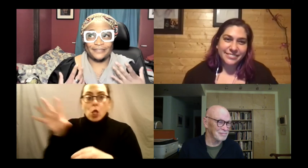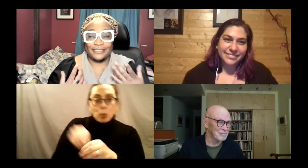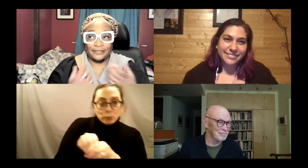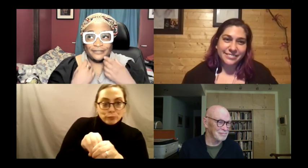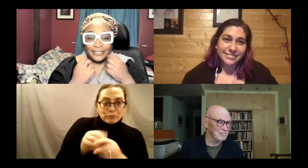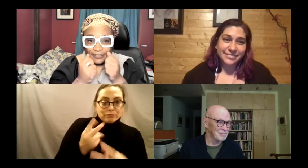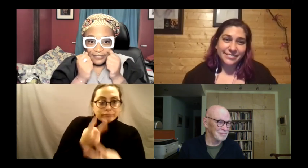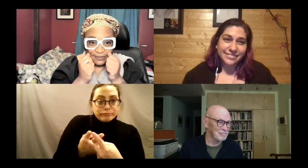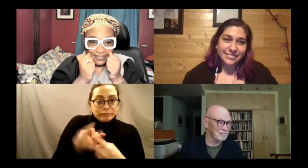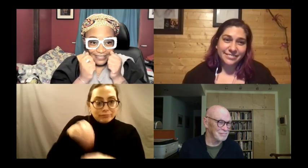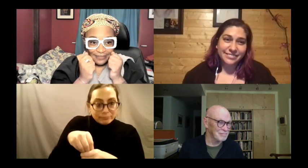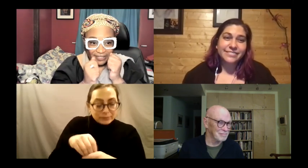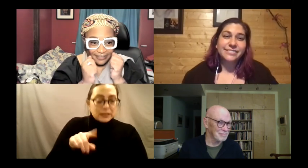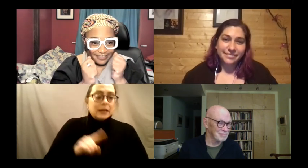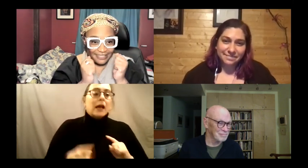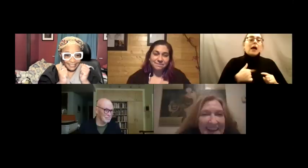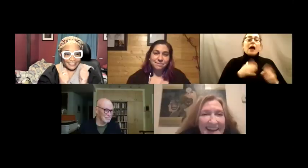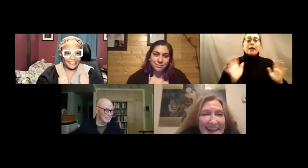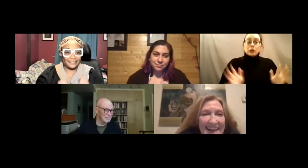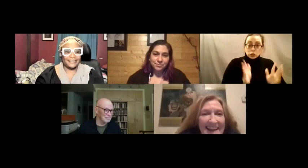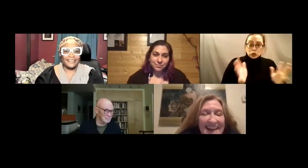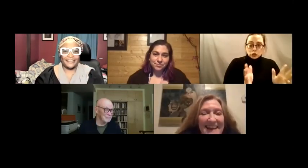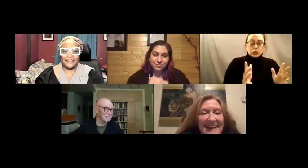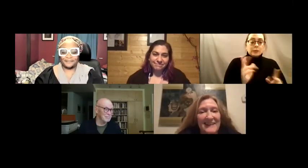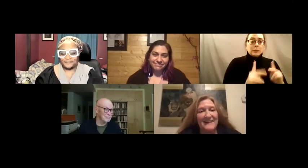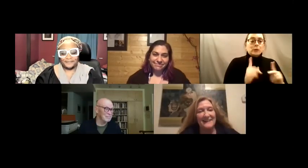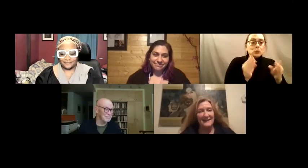also do encourage folks to smell the textiles